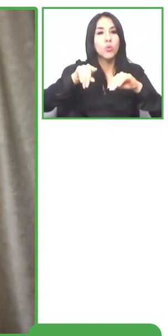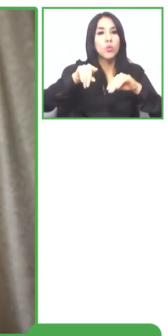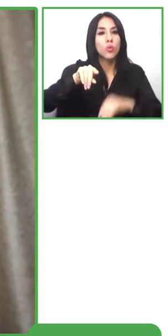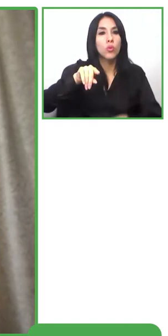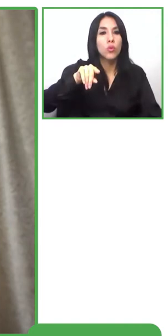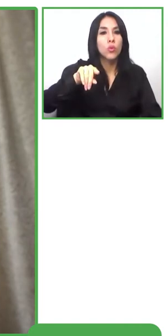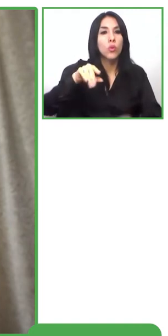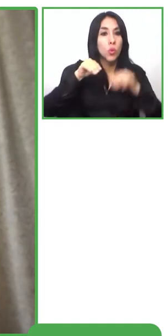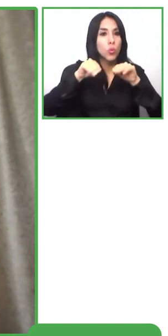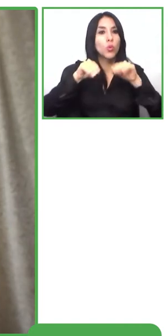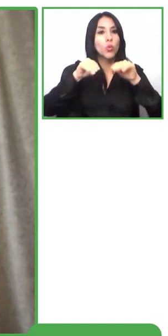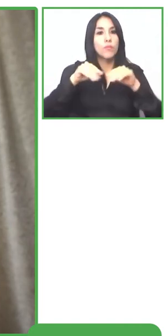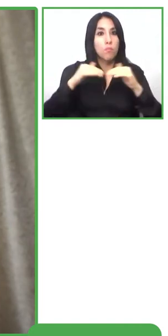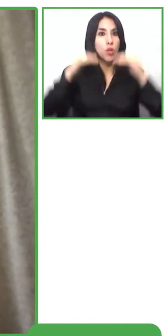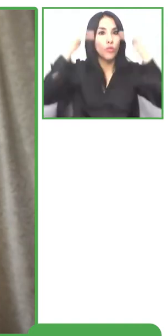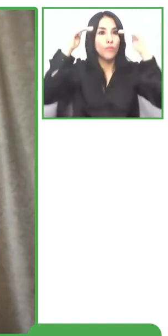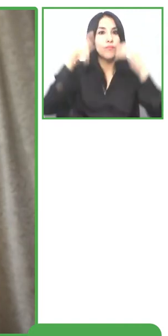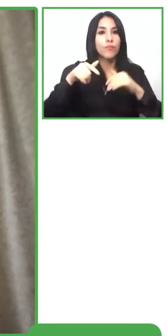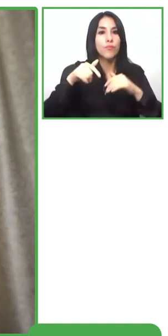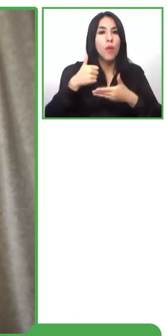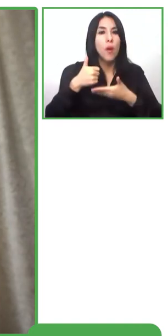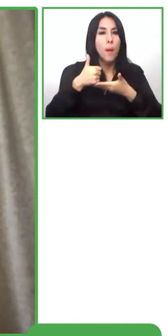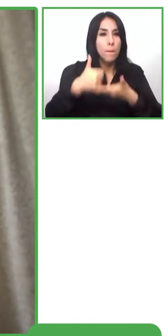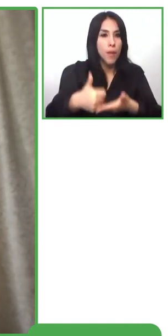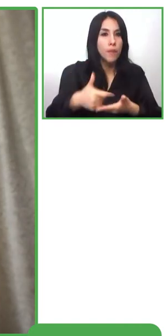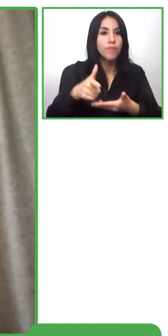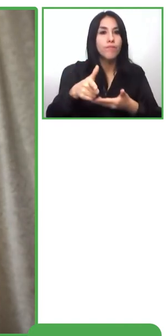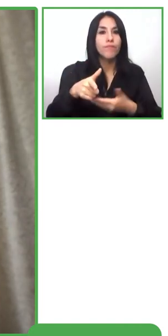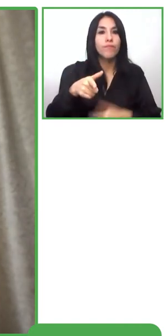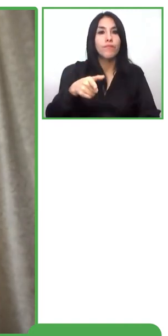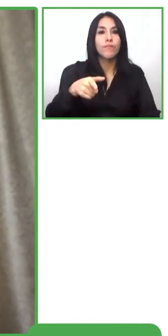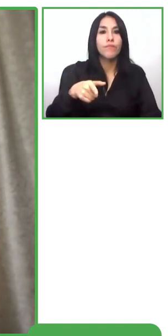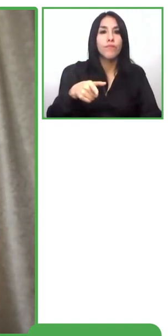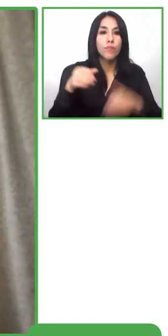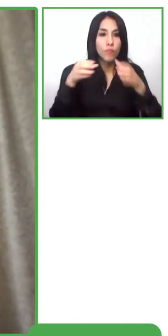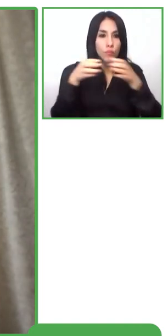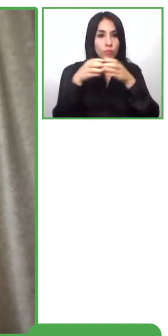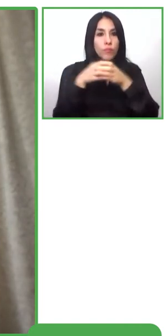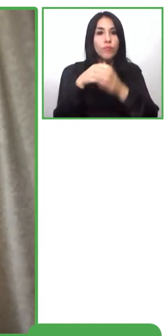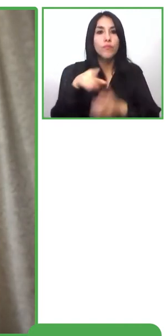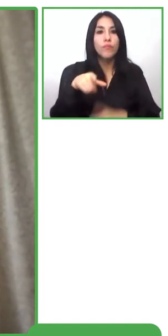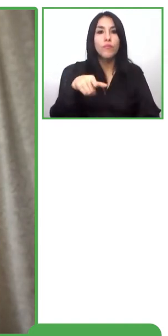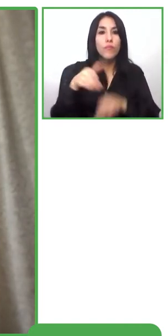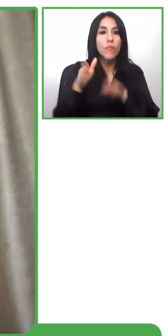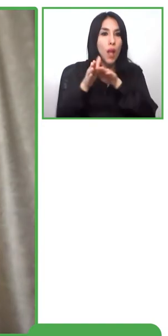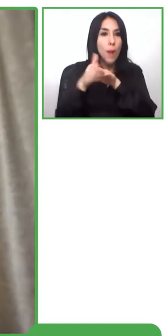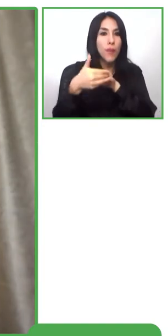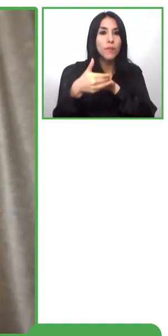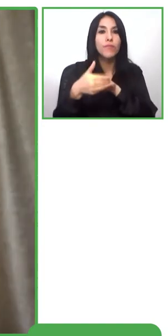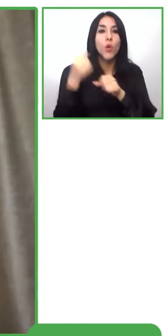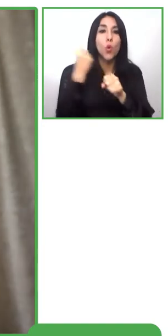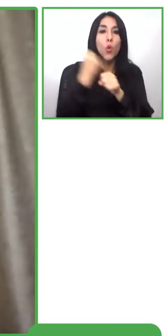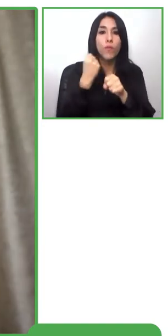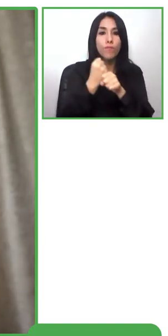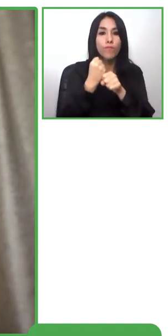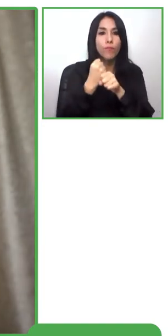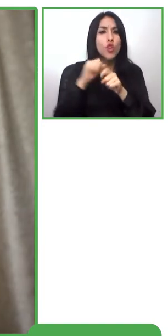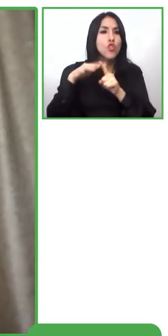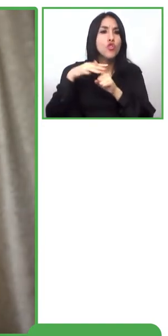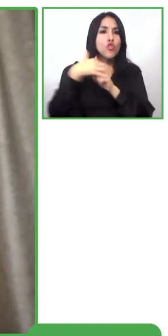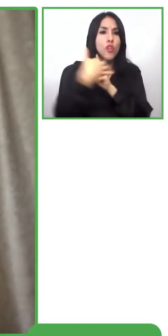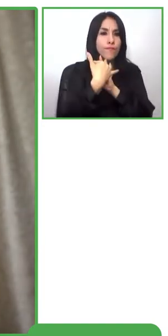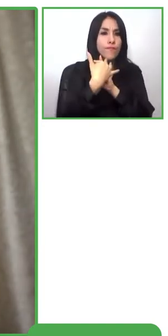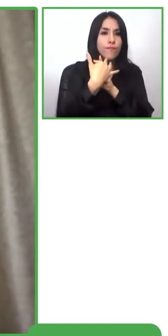career began at the Deaf Association in Jamaica as a social worker and then as a school counselor.